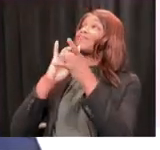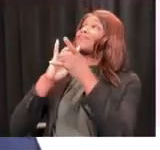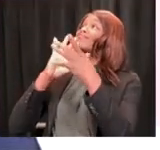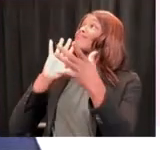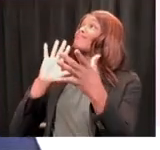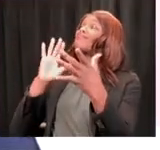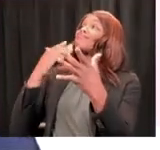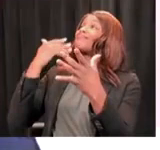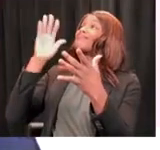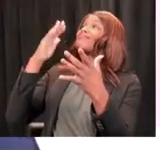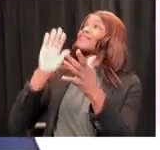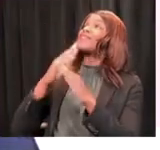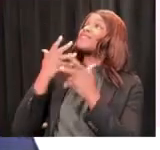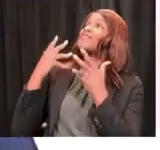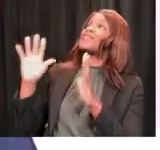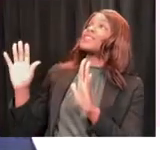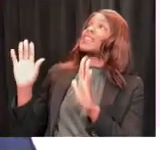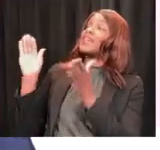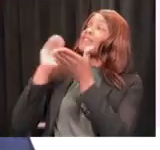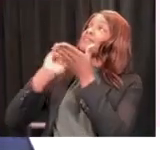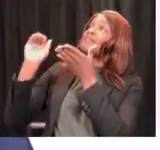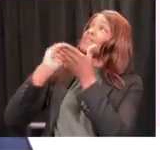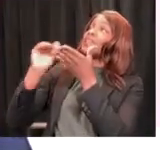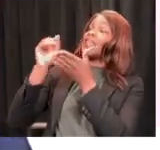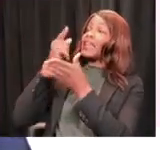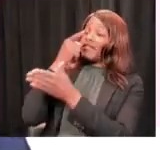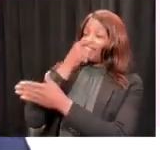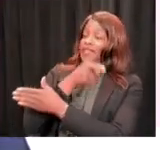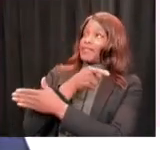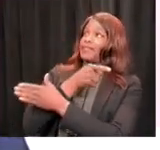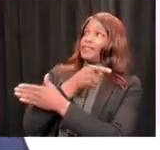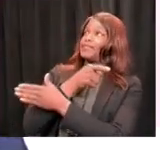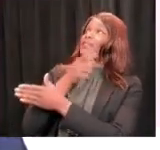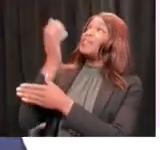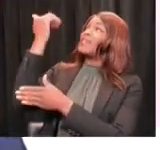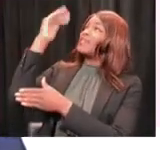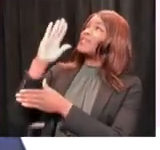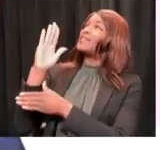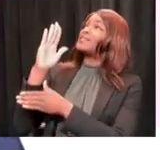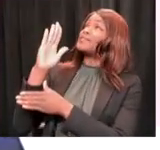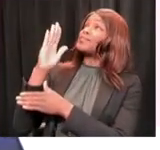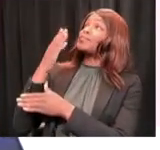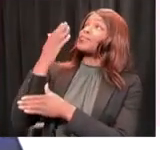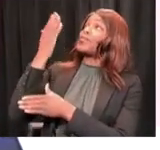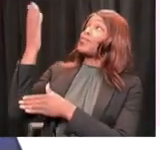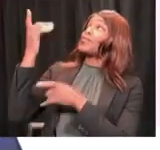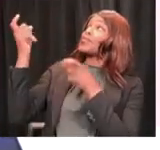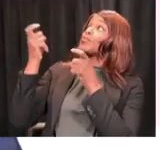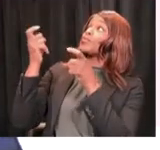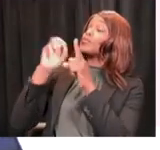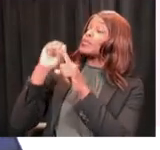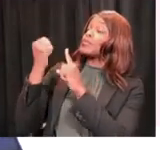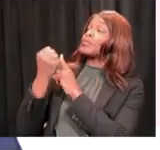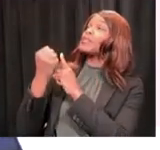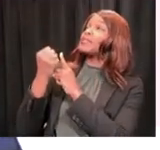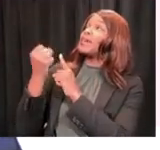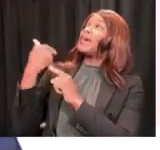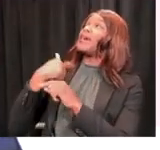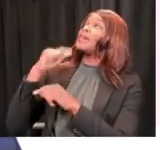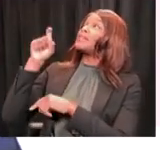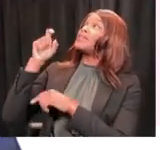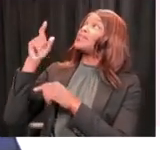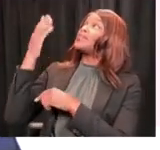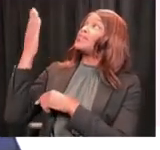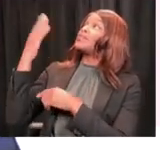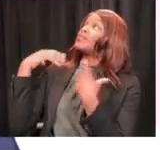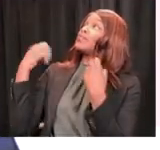God, I forgive them. God, I put them in your hands. And God, I need you to heal my